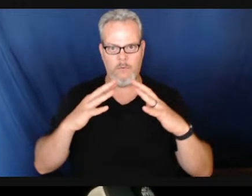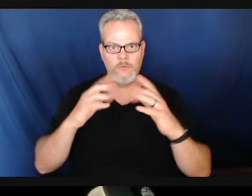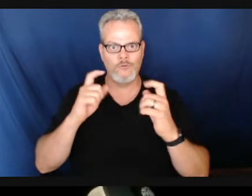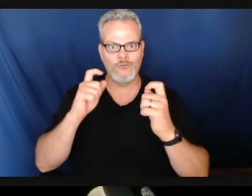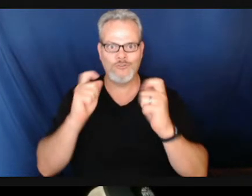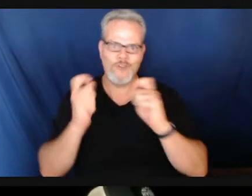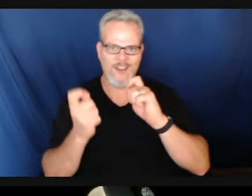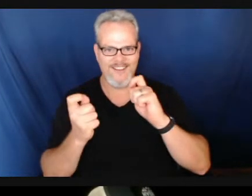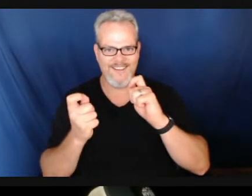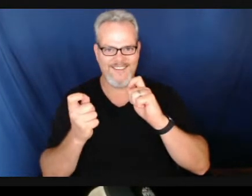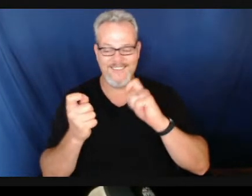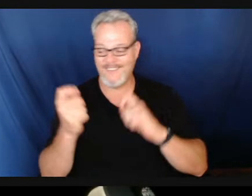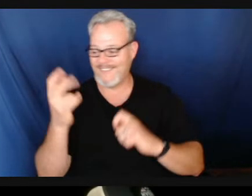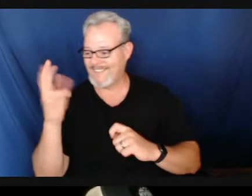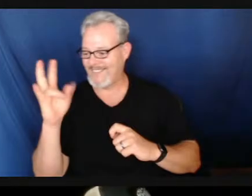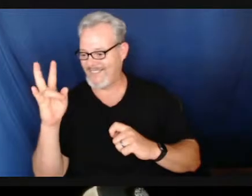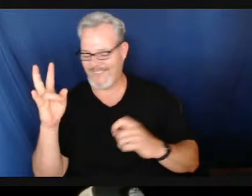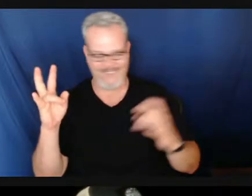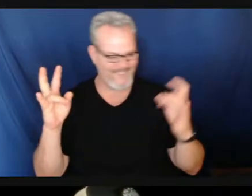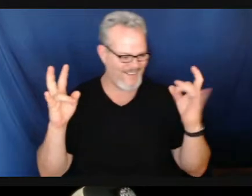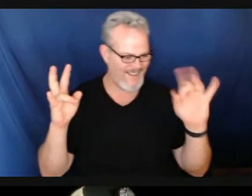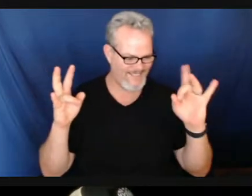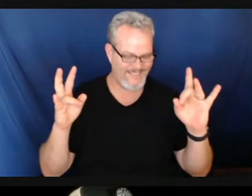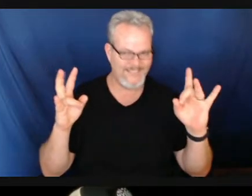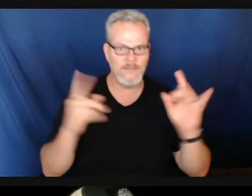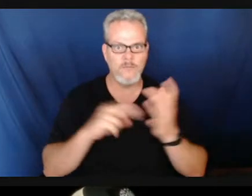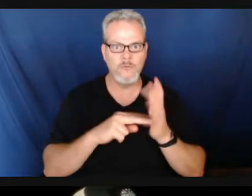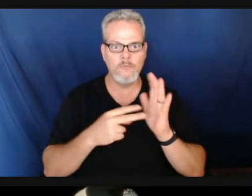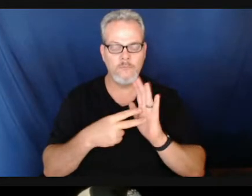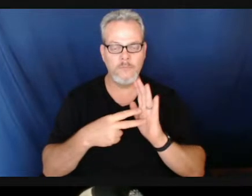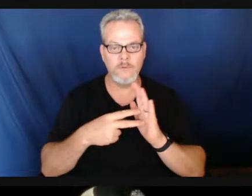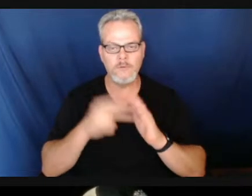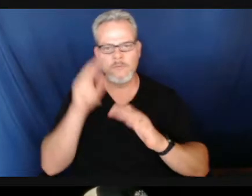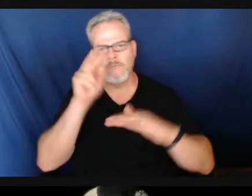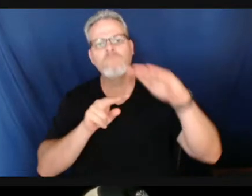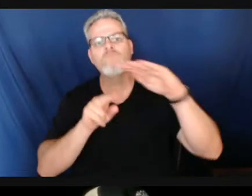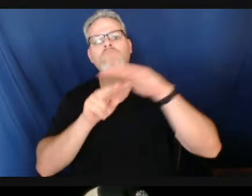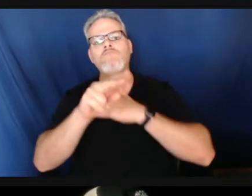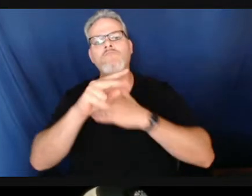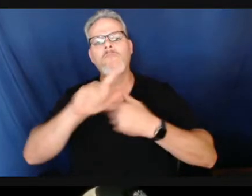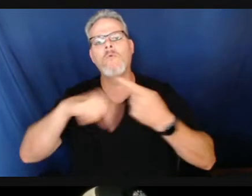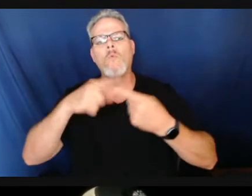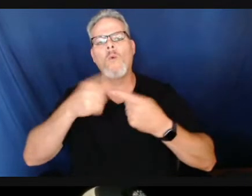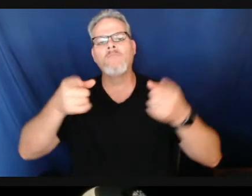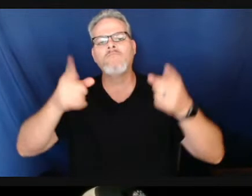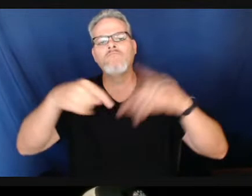makes determining the window for the start of episode 19 fountaing more difficult.